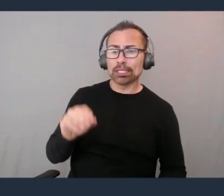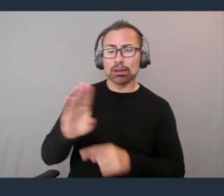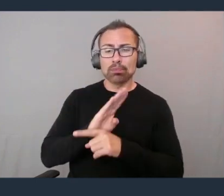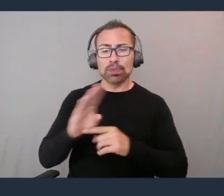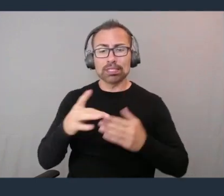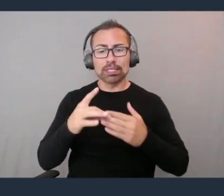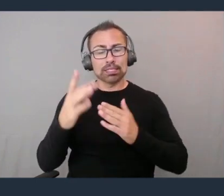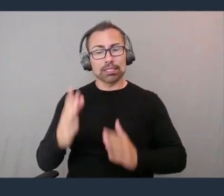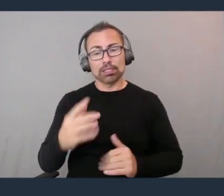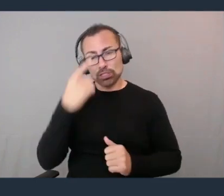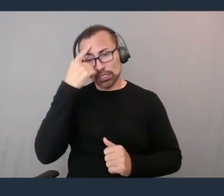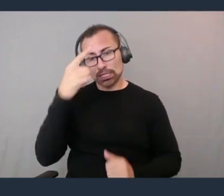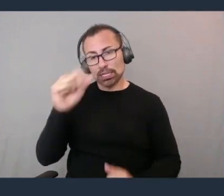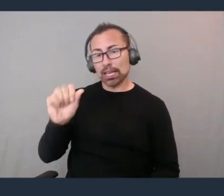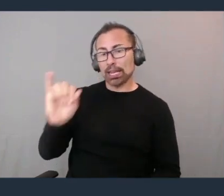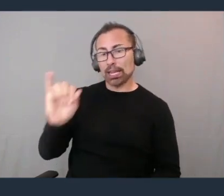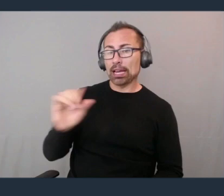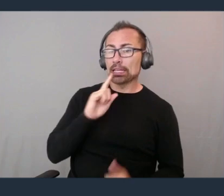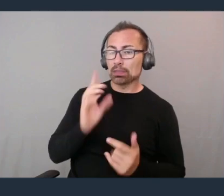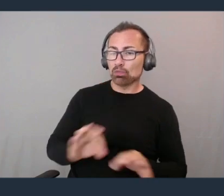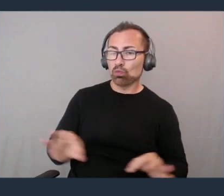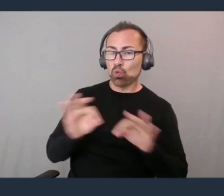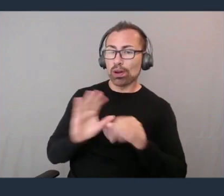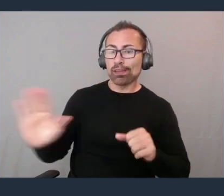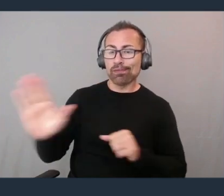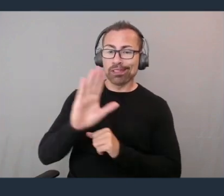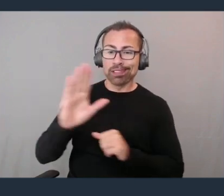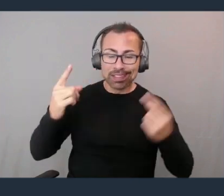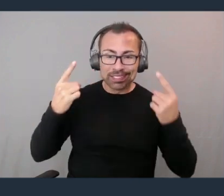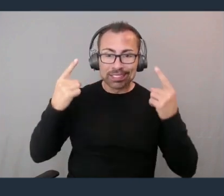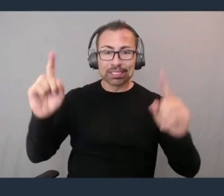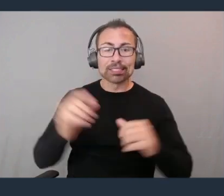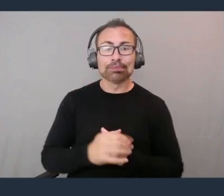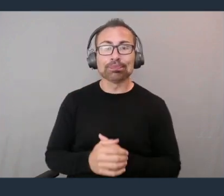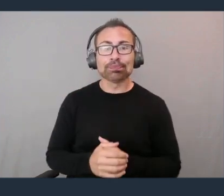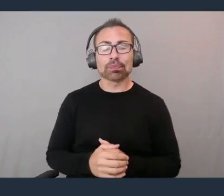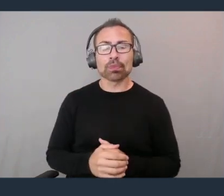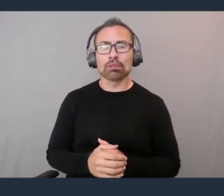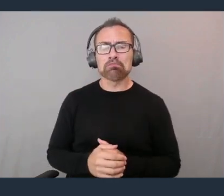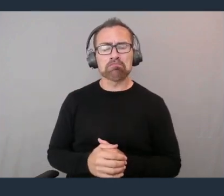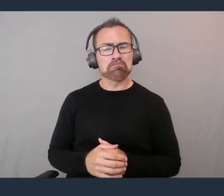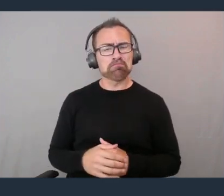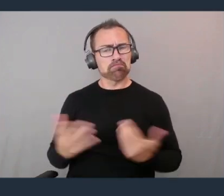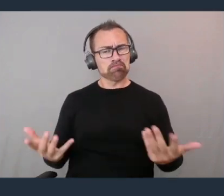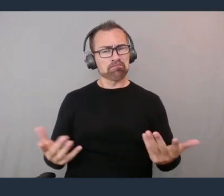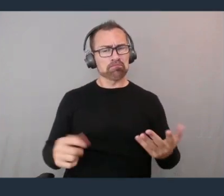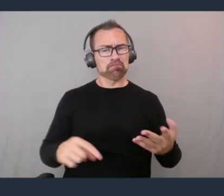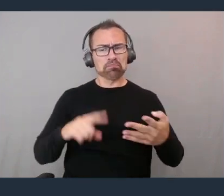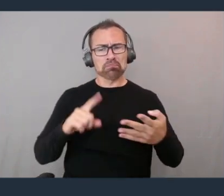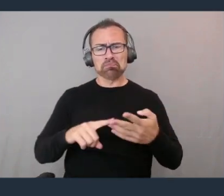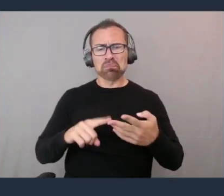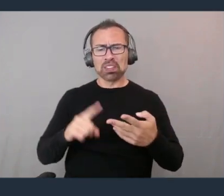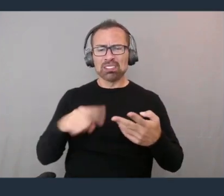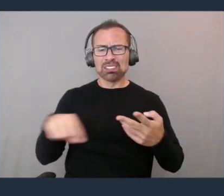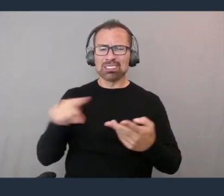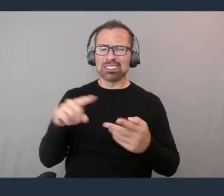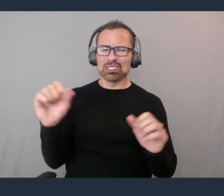critical to their success. So you would ask, what's the challenge with putting all of this cold data to